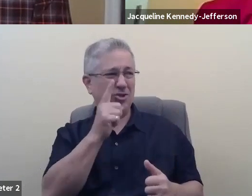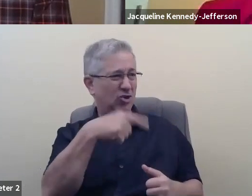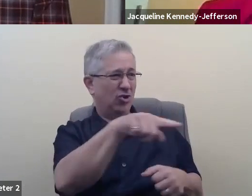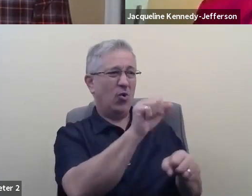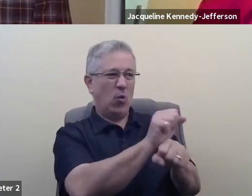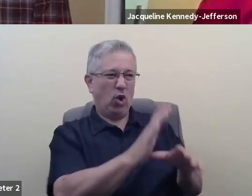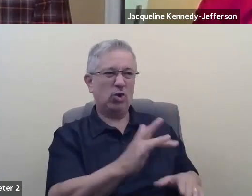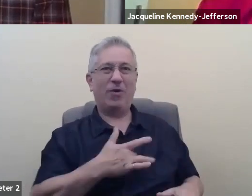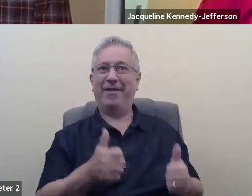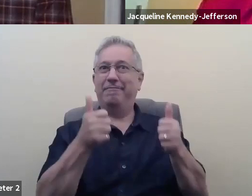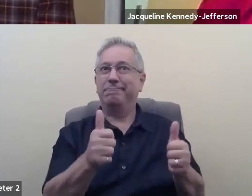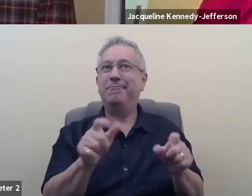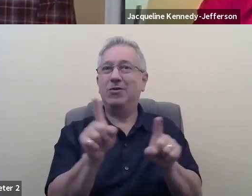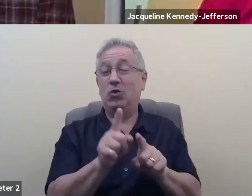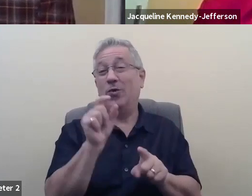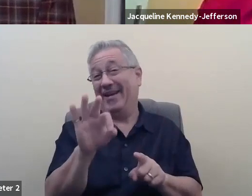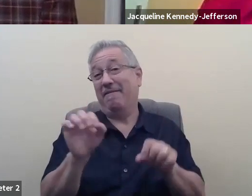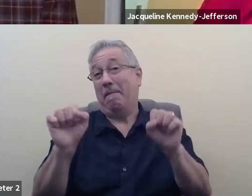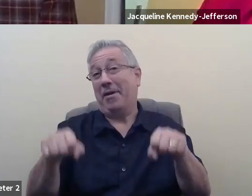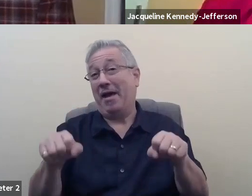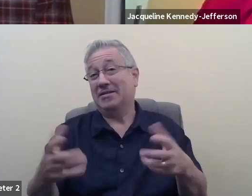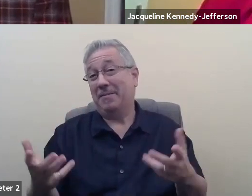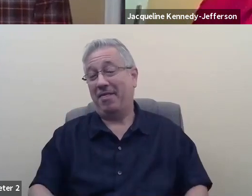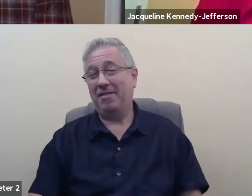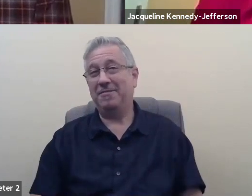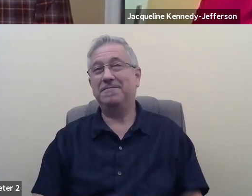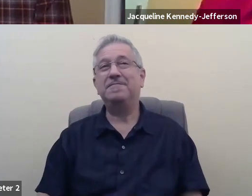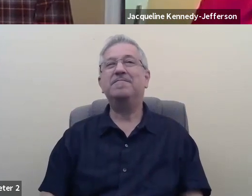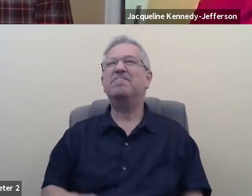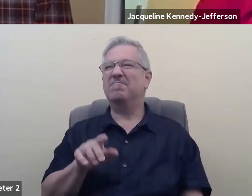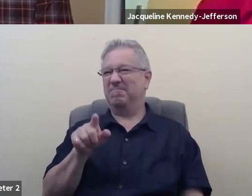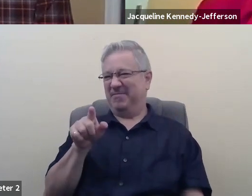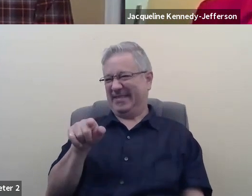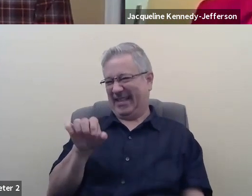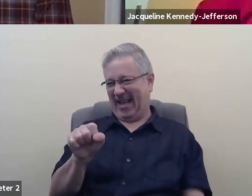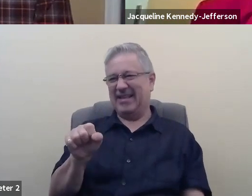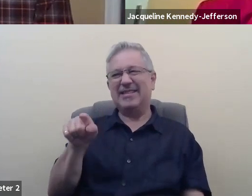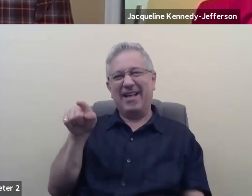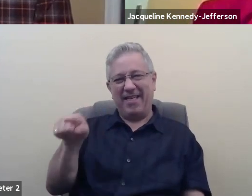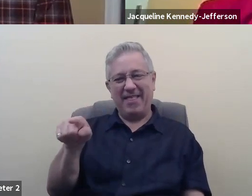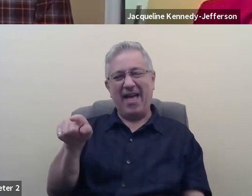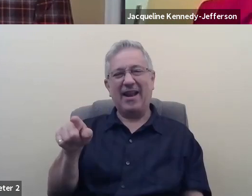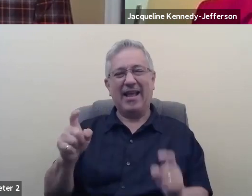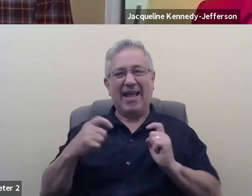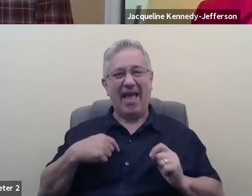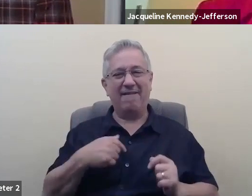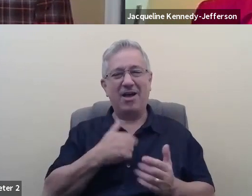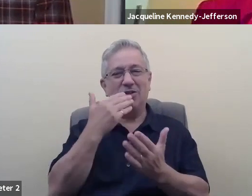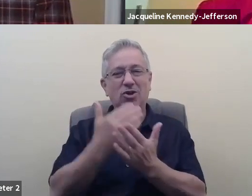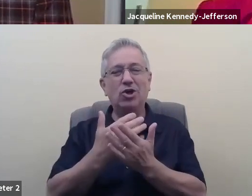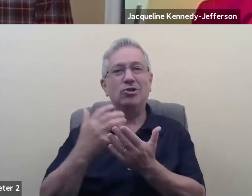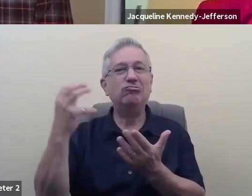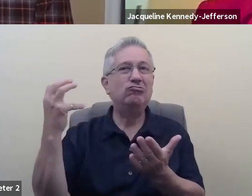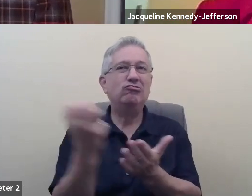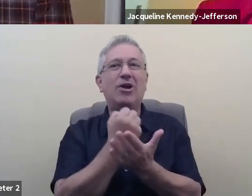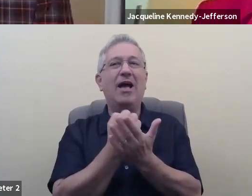I think another piece to this is that it's afforded us an opportunity to kind of really look in terms of what type of training and